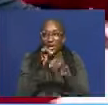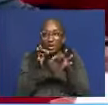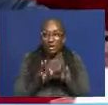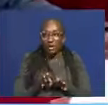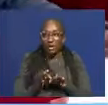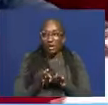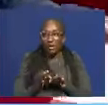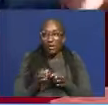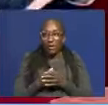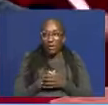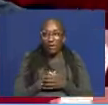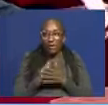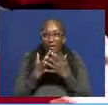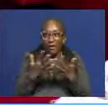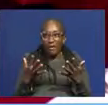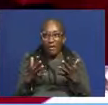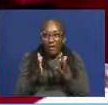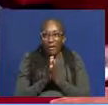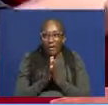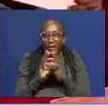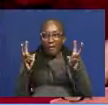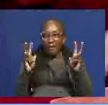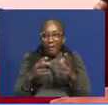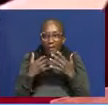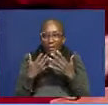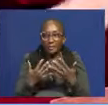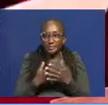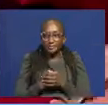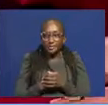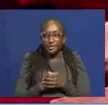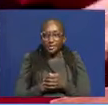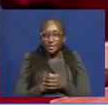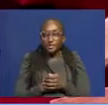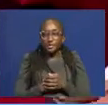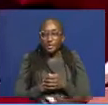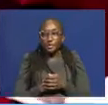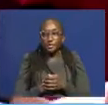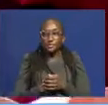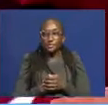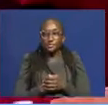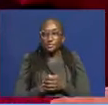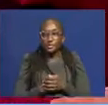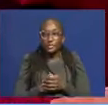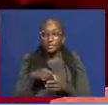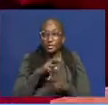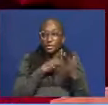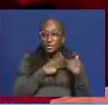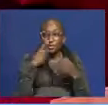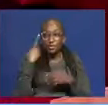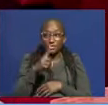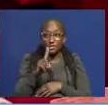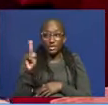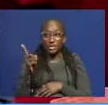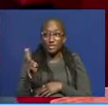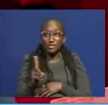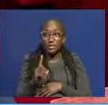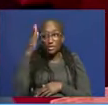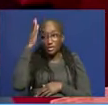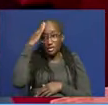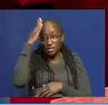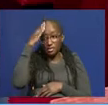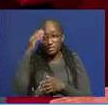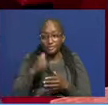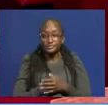current affairs and current matters that they can take responsibility for. I know that Nairobi is notorious,